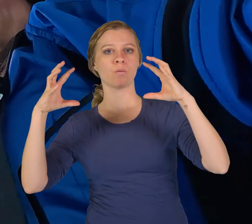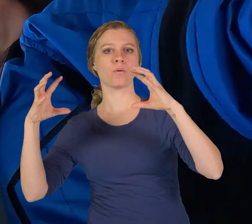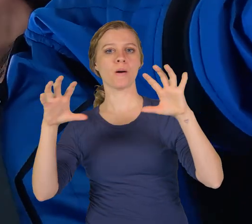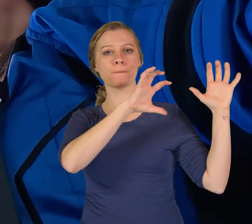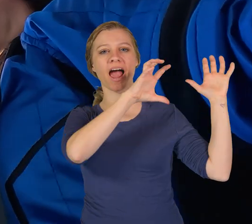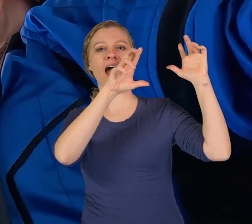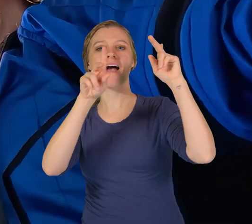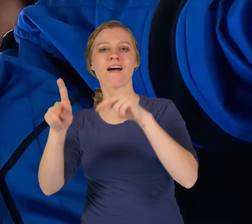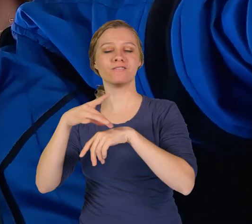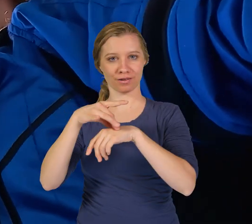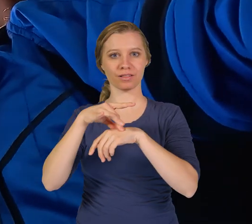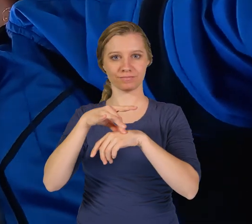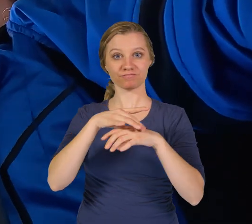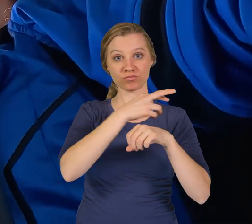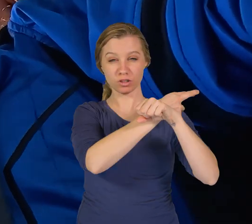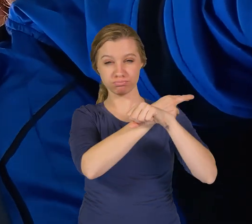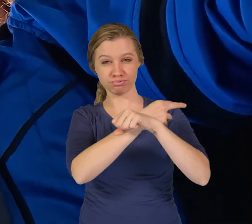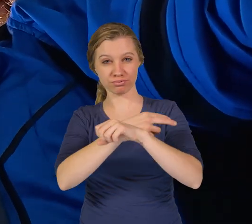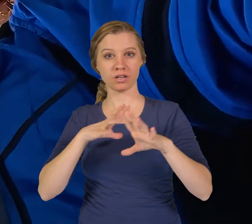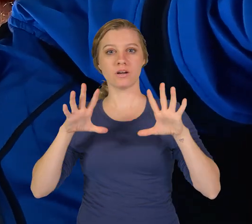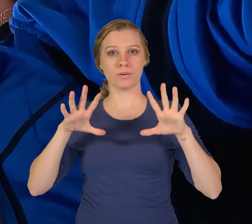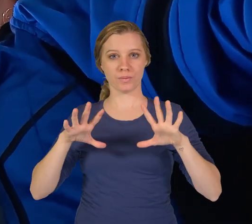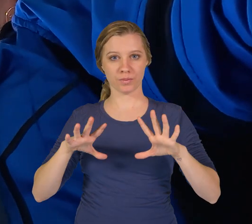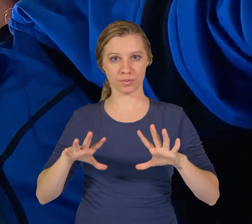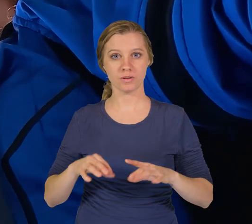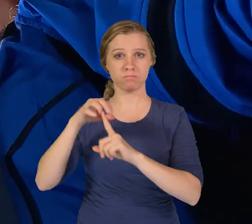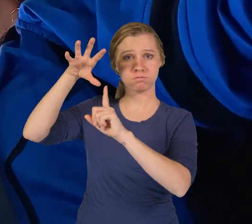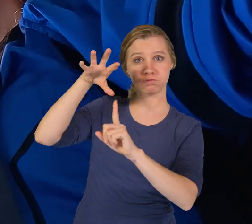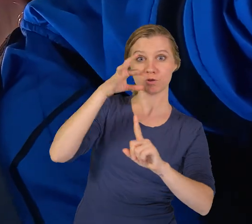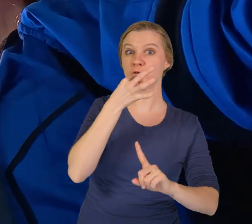our capsule as we descend back down to Earth. The capsule.